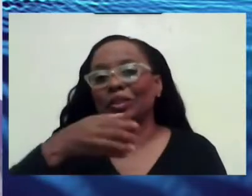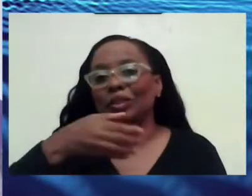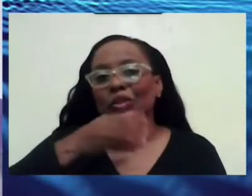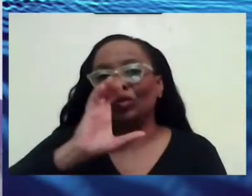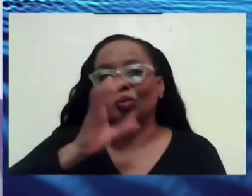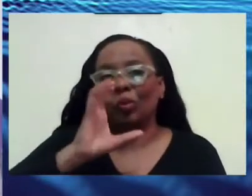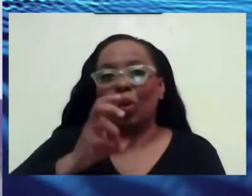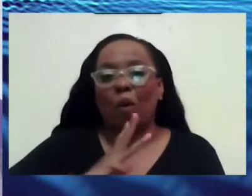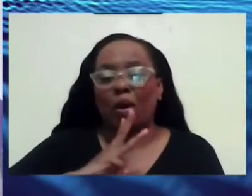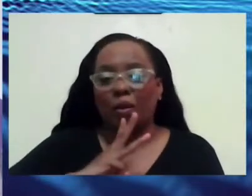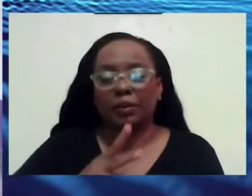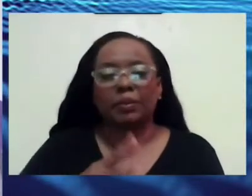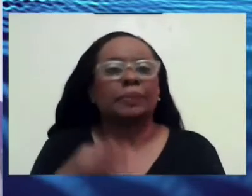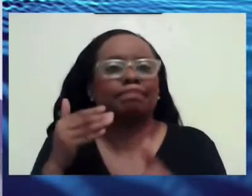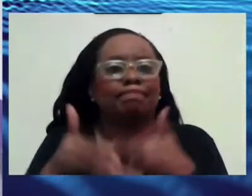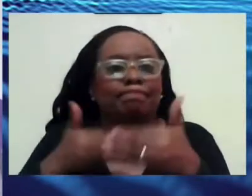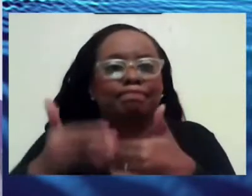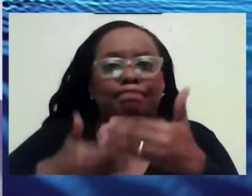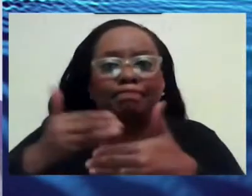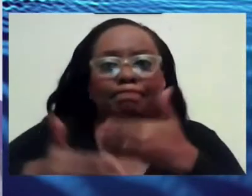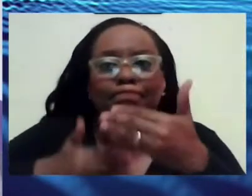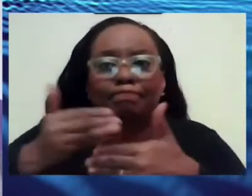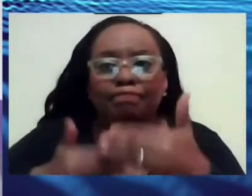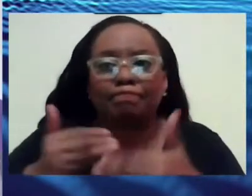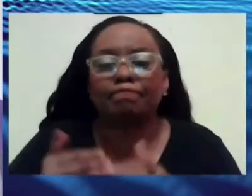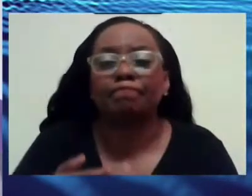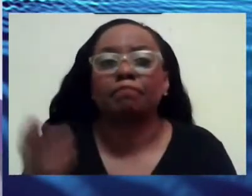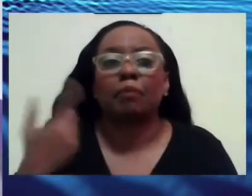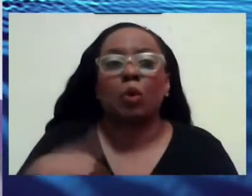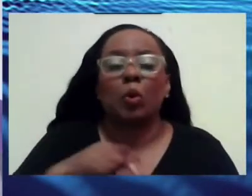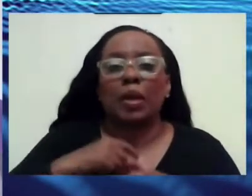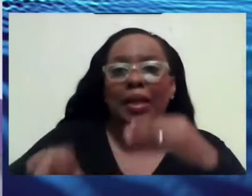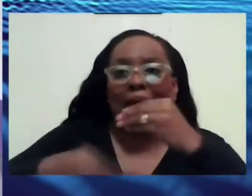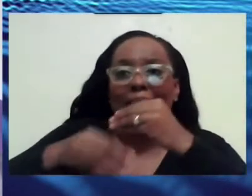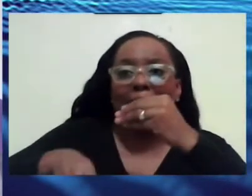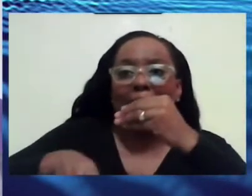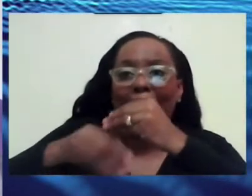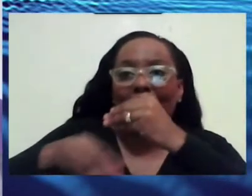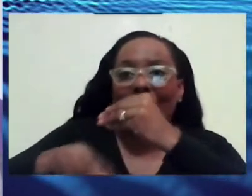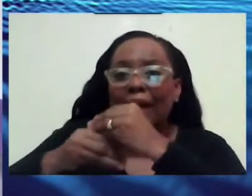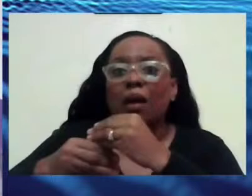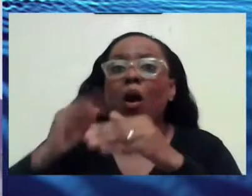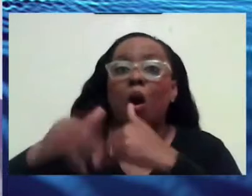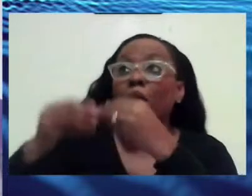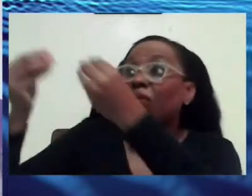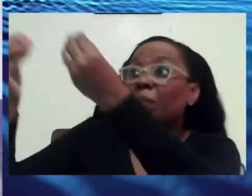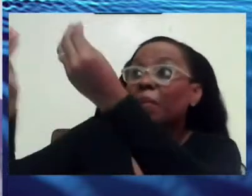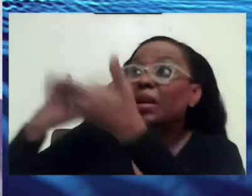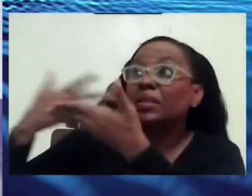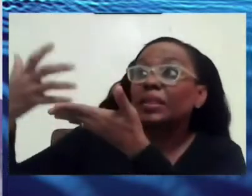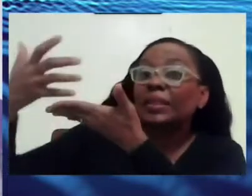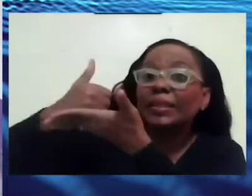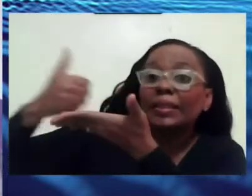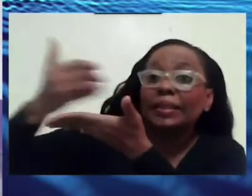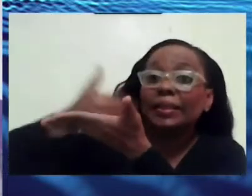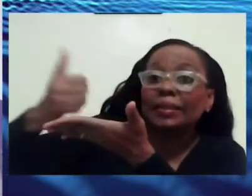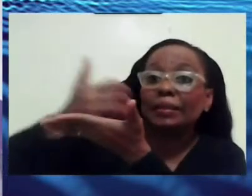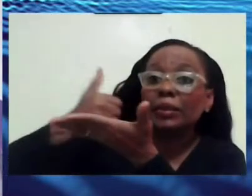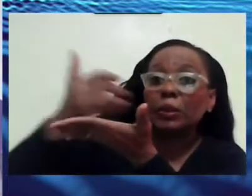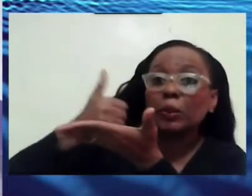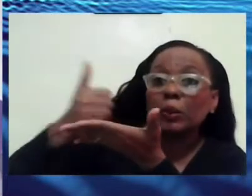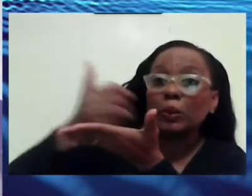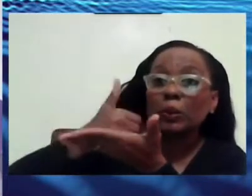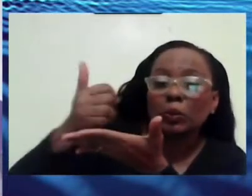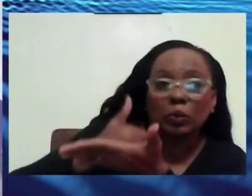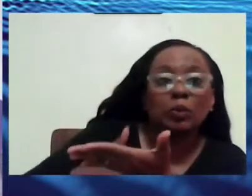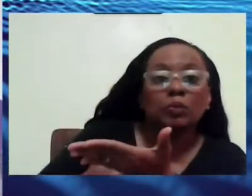very much ongoing, and we're in the process of doing the tallying, and the information is coming in incredibly quickly. So we hope to have